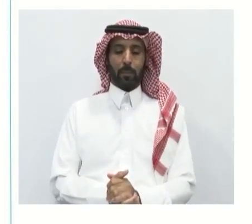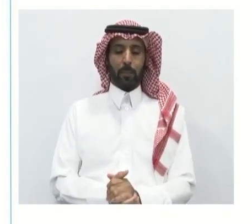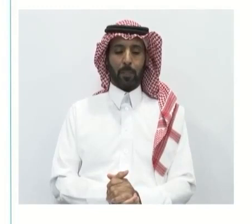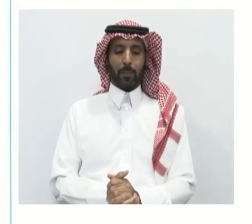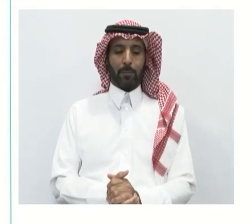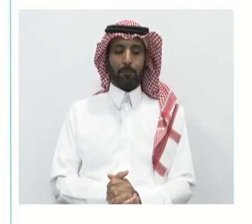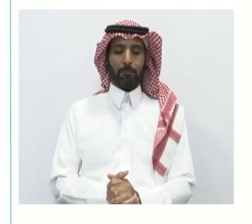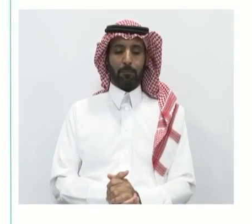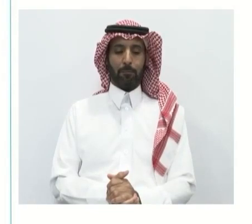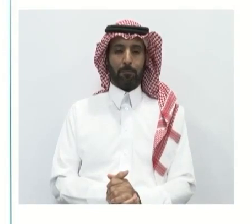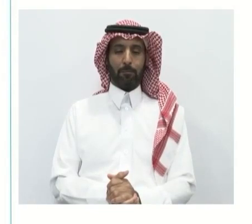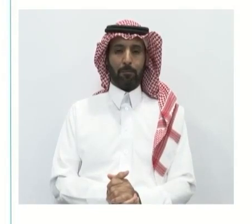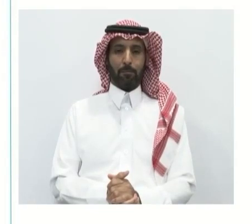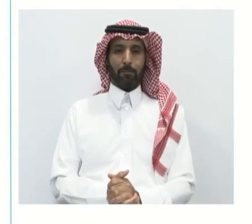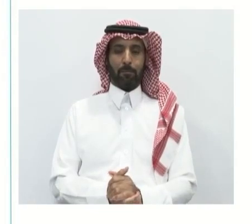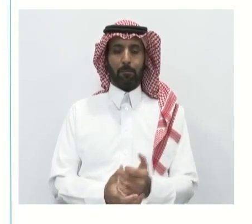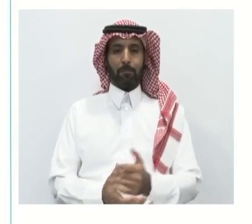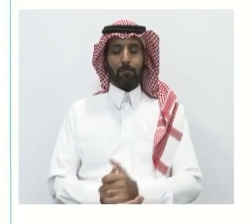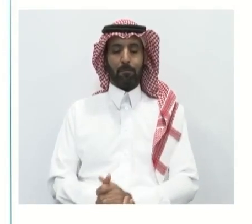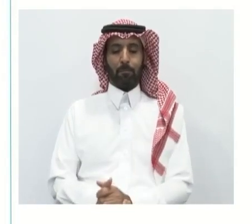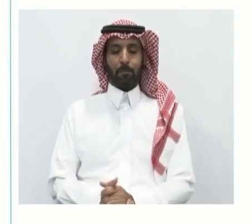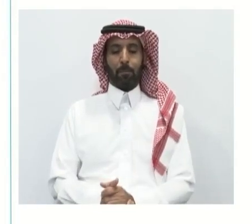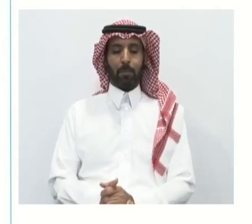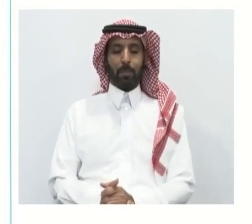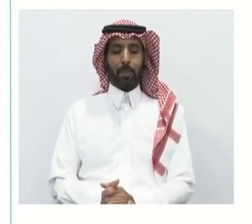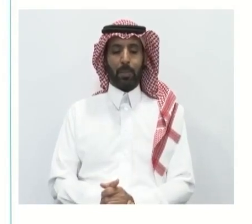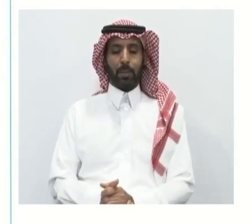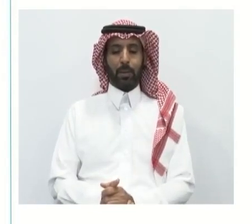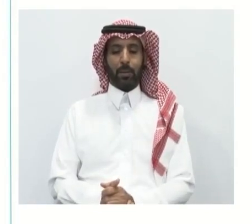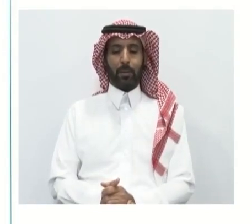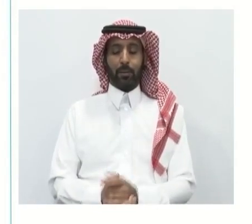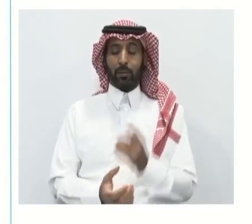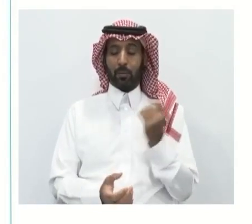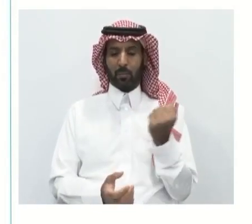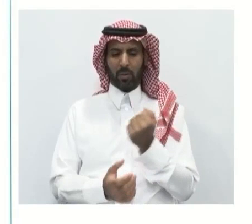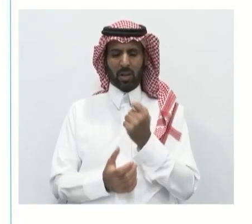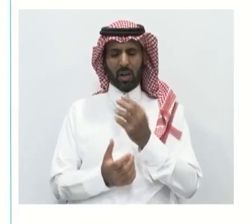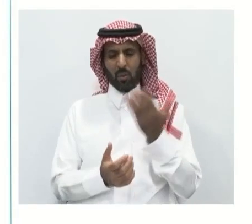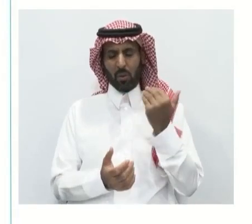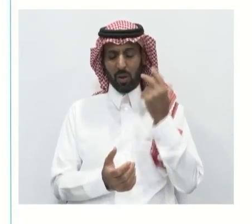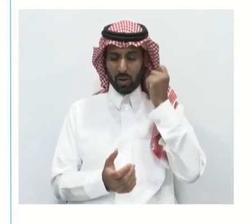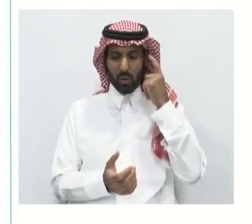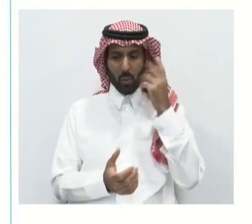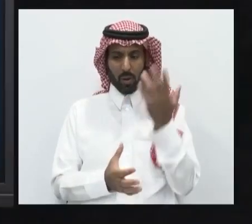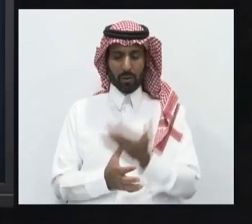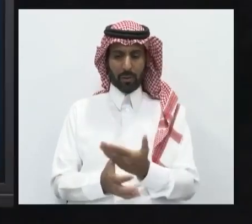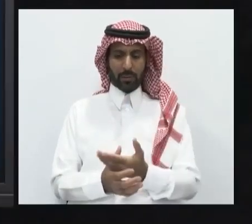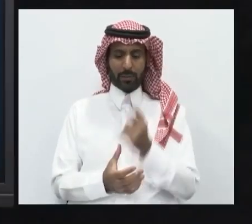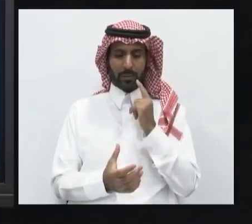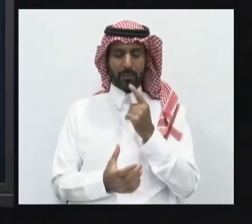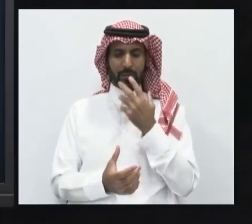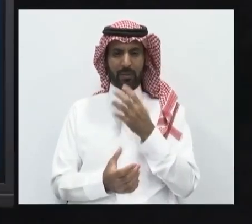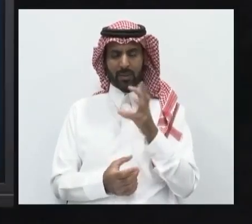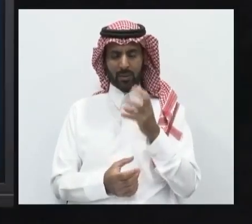news as gloomy or serious. Bob Reynolds has been murdered. So now we know why the news are grim,